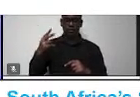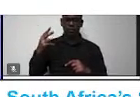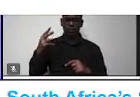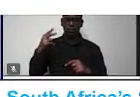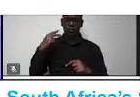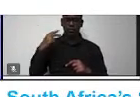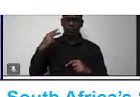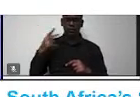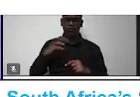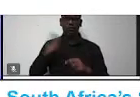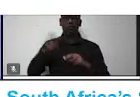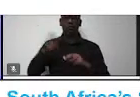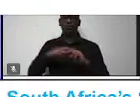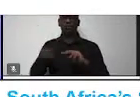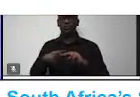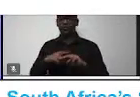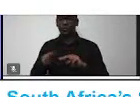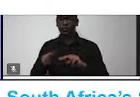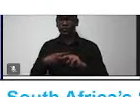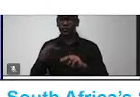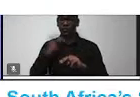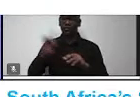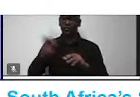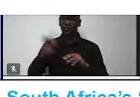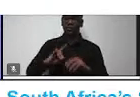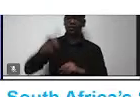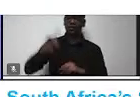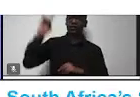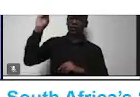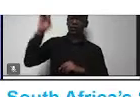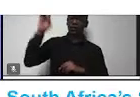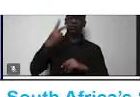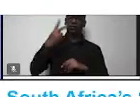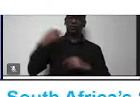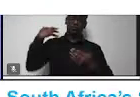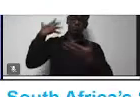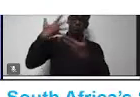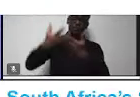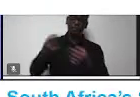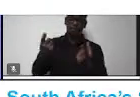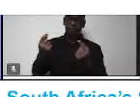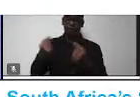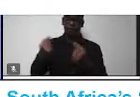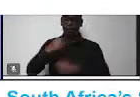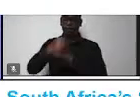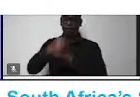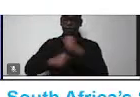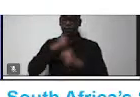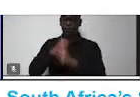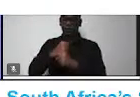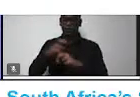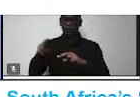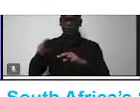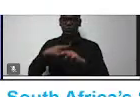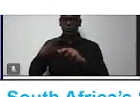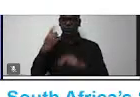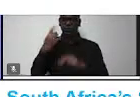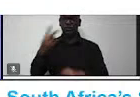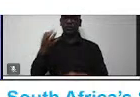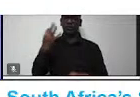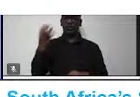if utilization is not high, so over the last 20 years, South Africa's utilization has been about 30%,